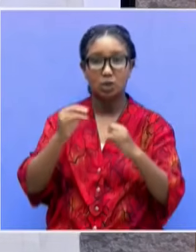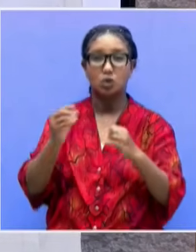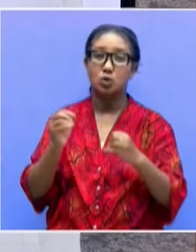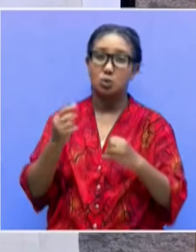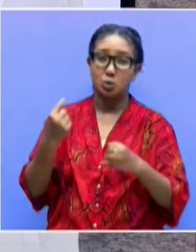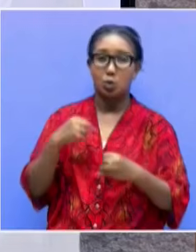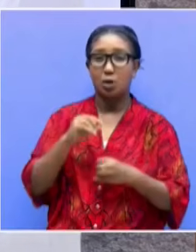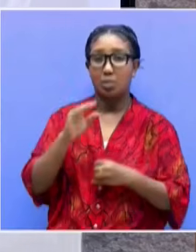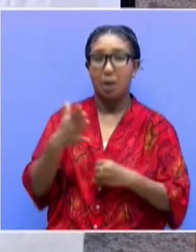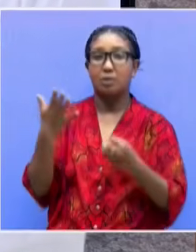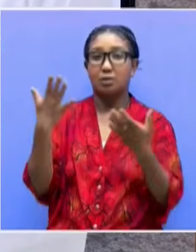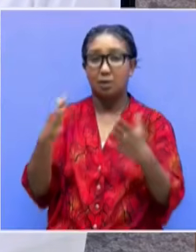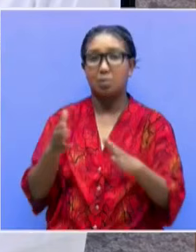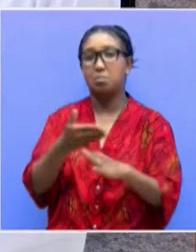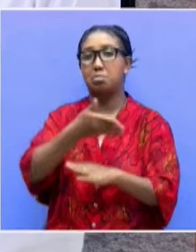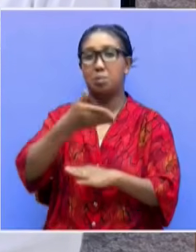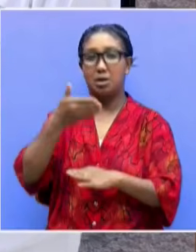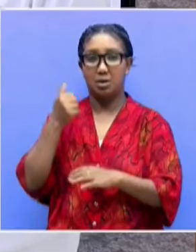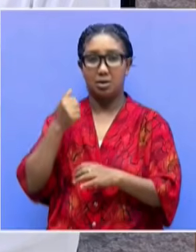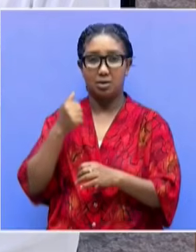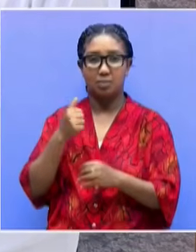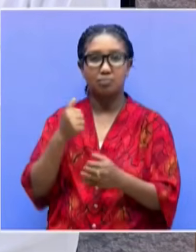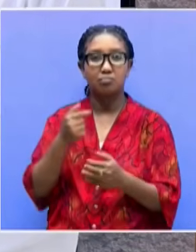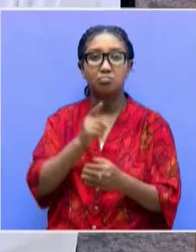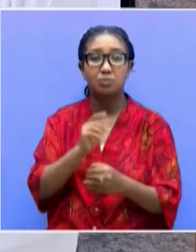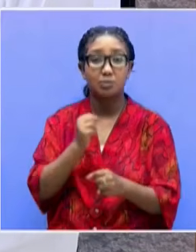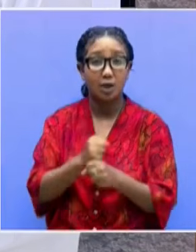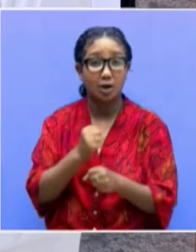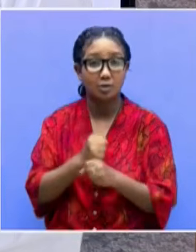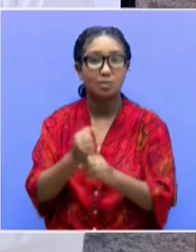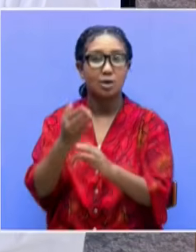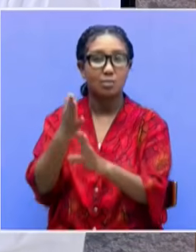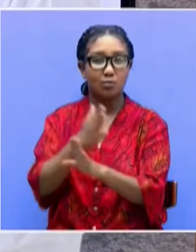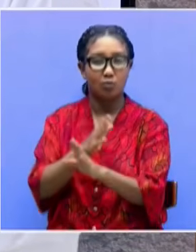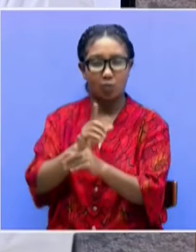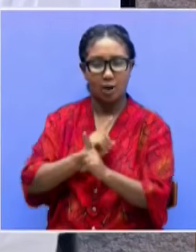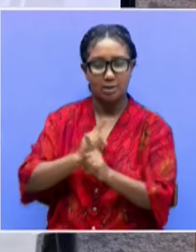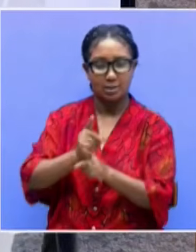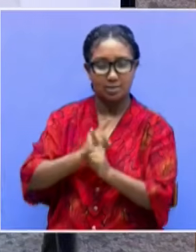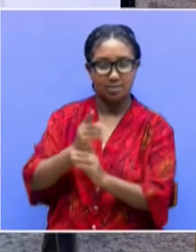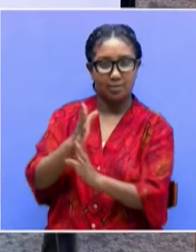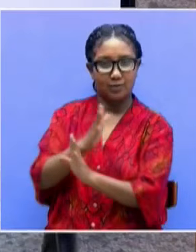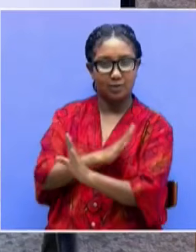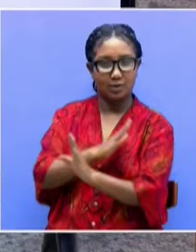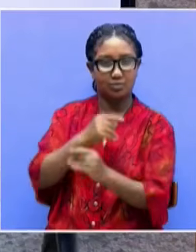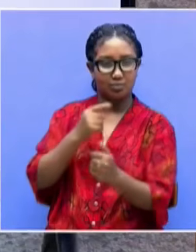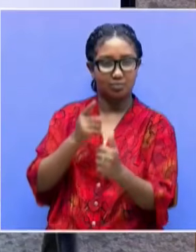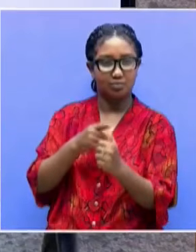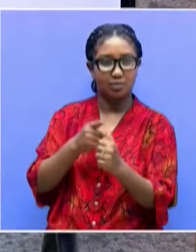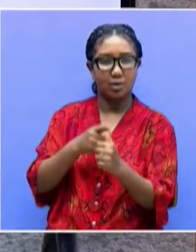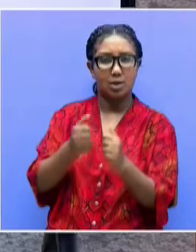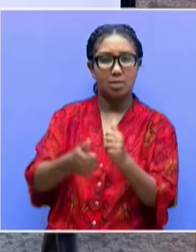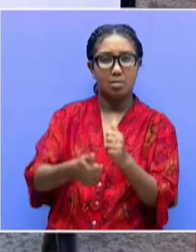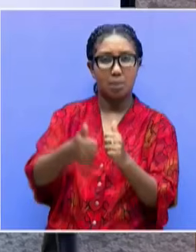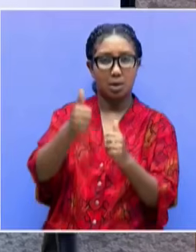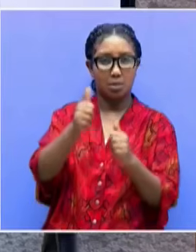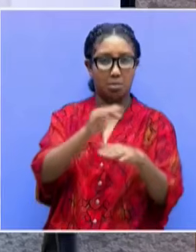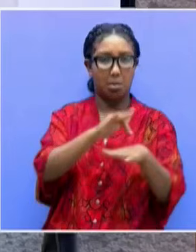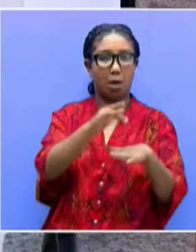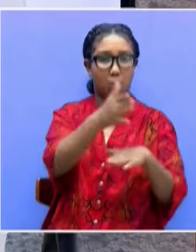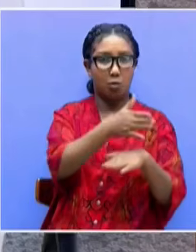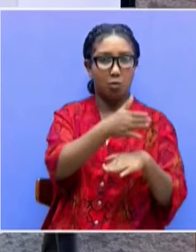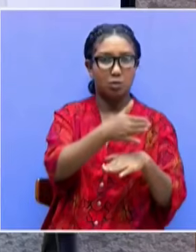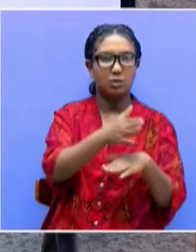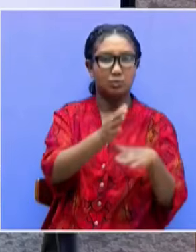might have done better. So what do? Before you answer, for example, this one, the main clause is empty.